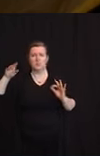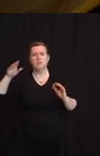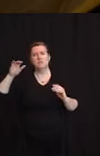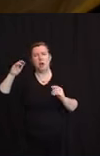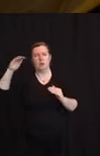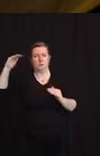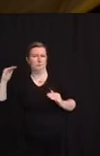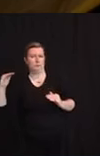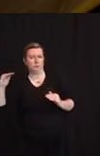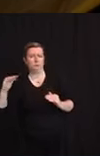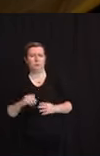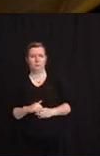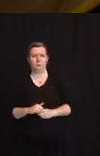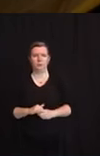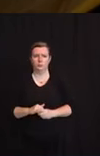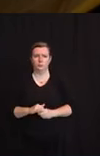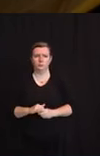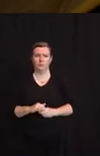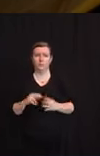But we're prepared if we have to